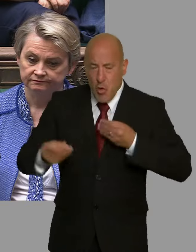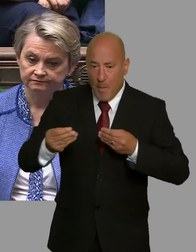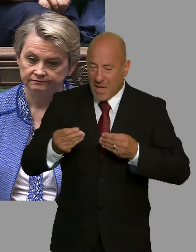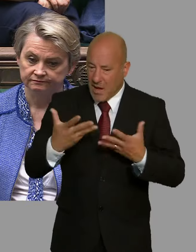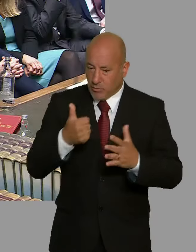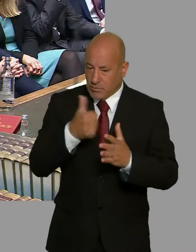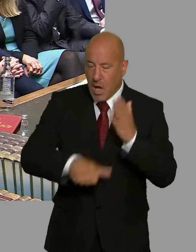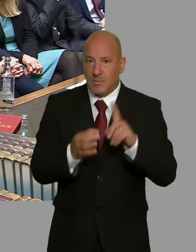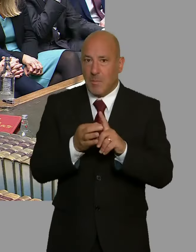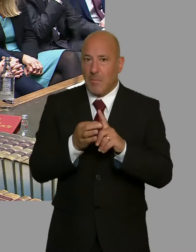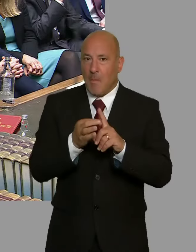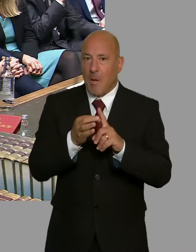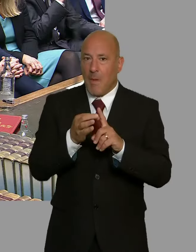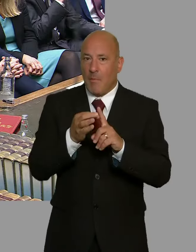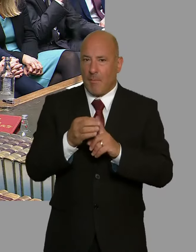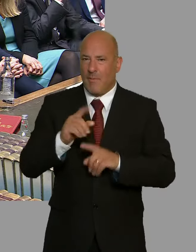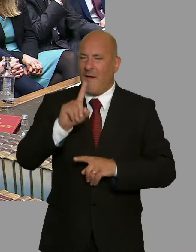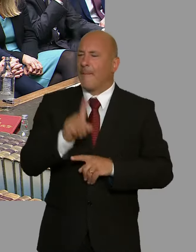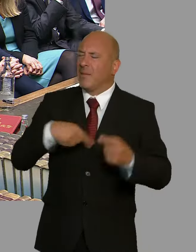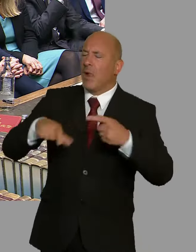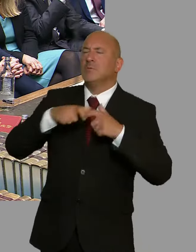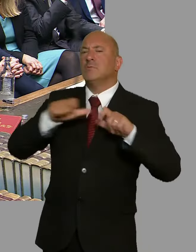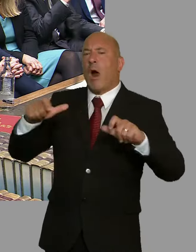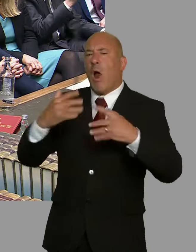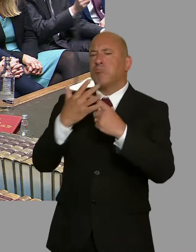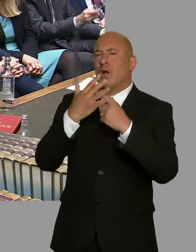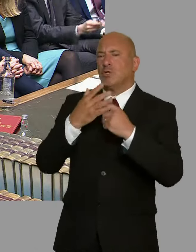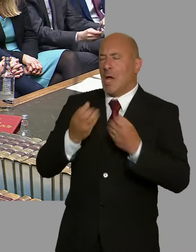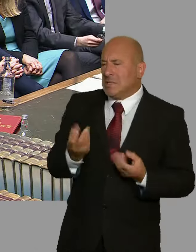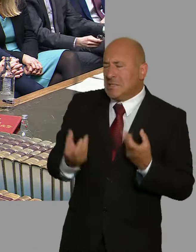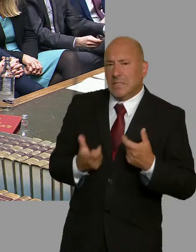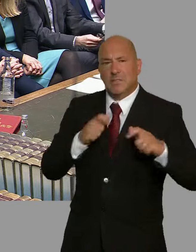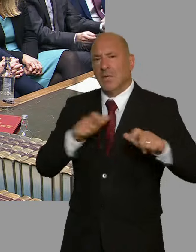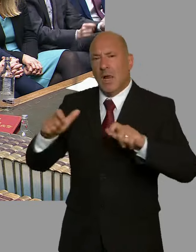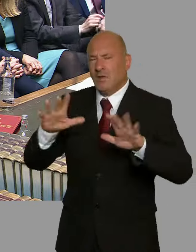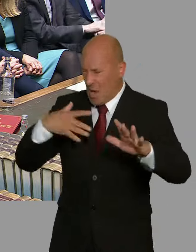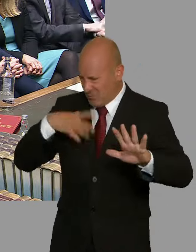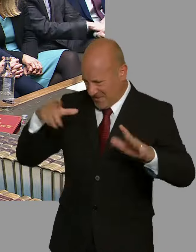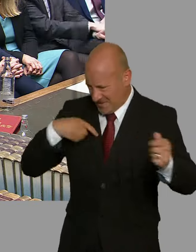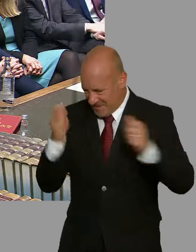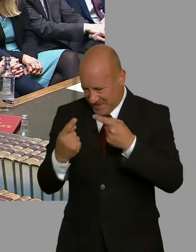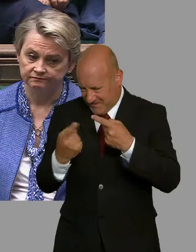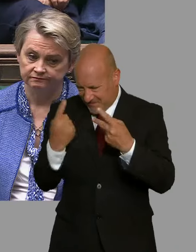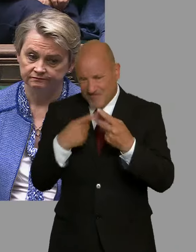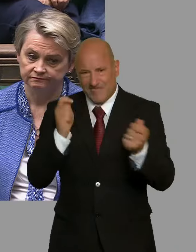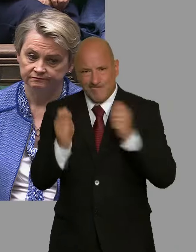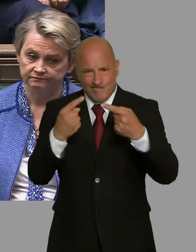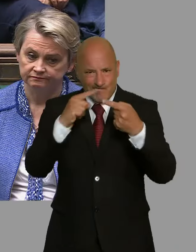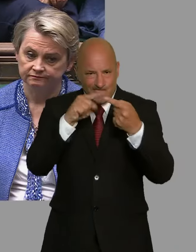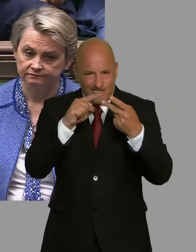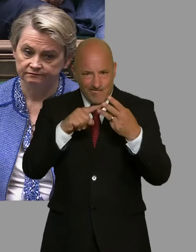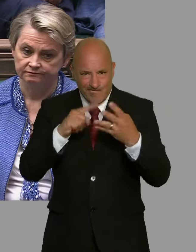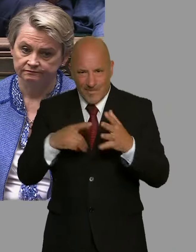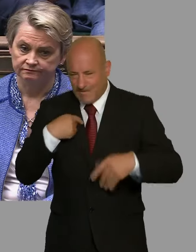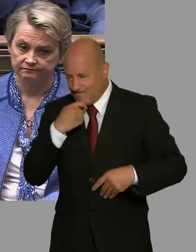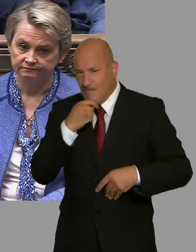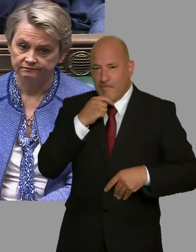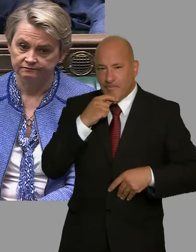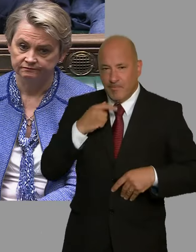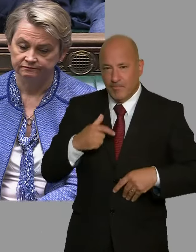that improves, I do want people to feel the benefit of the measures that we are taking. And that is why I want to ensure that more pensioners